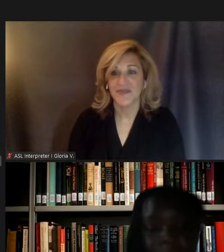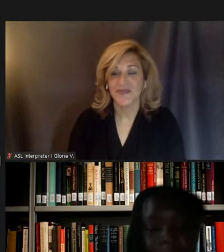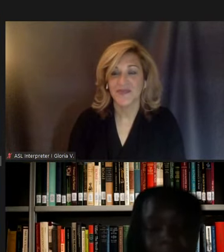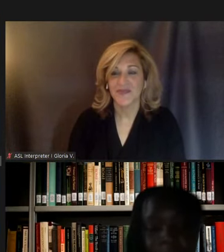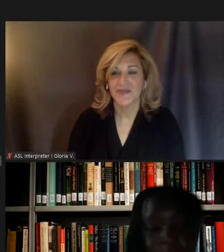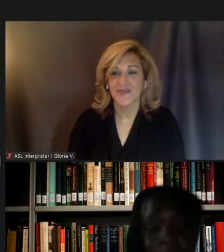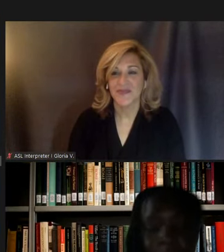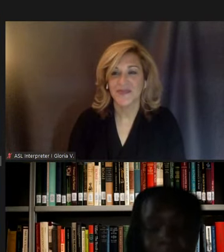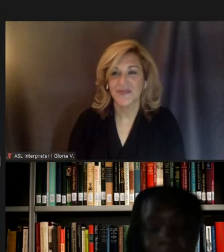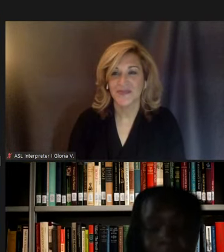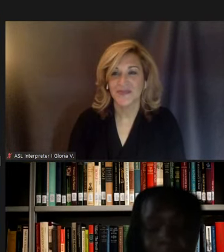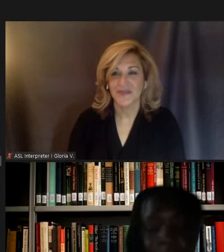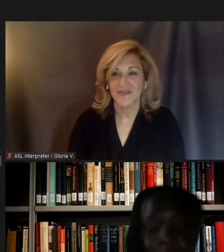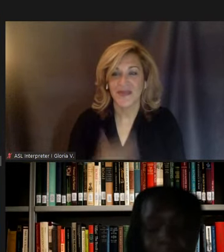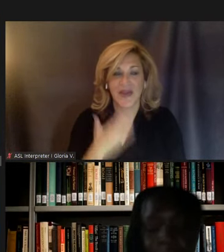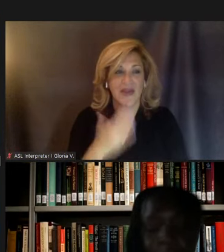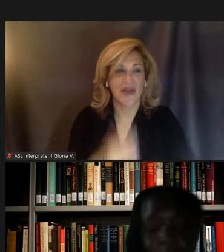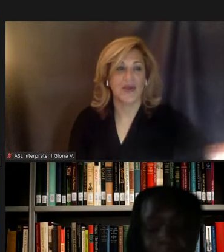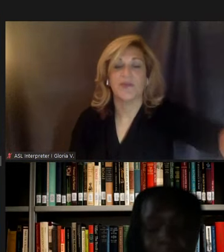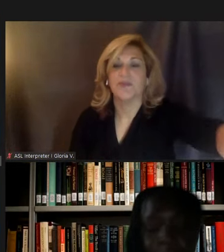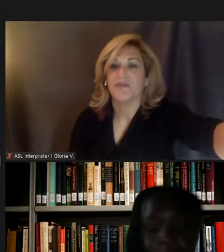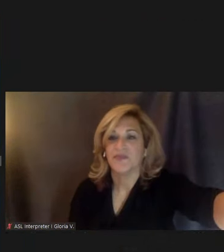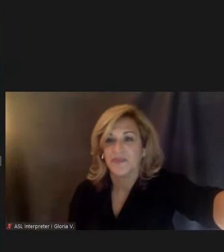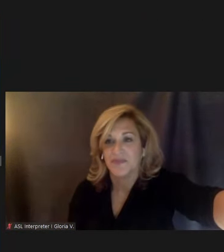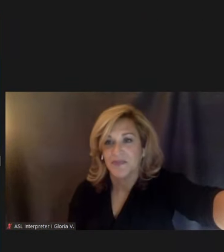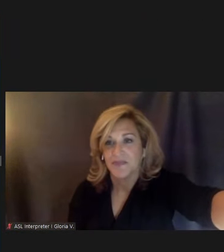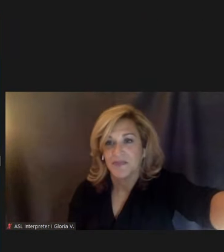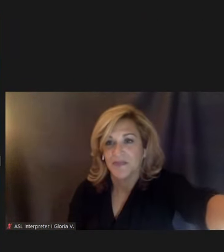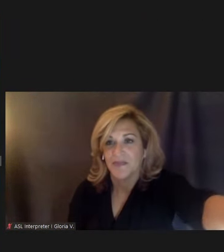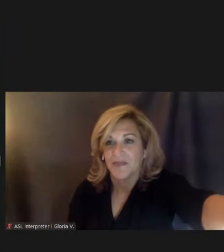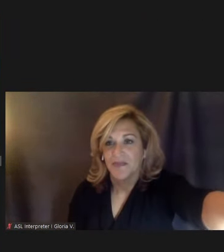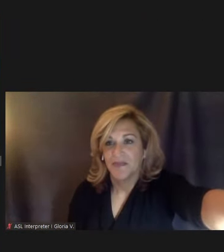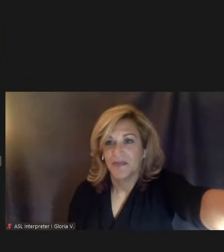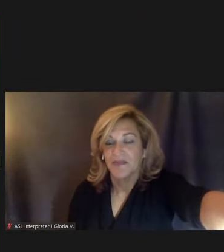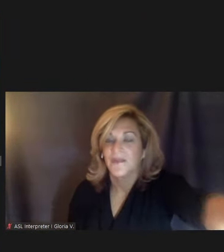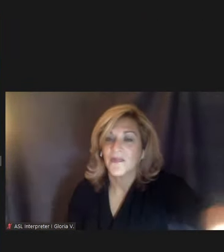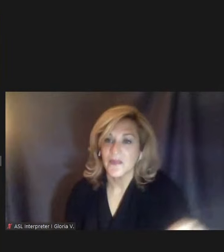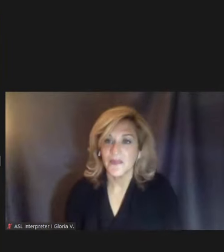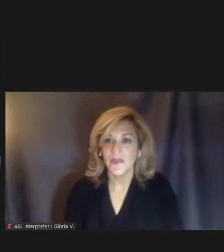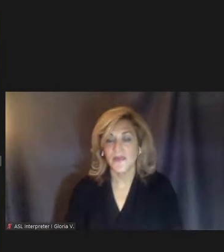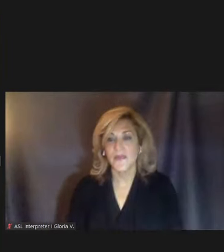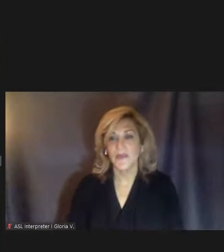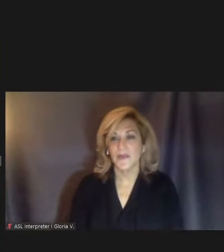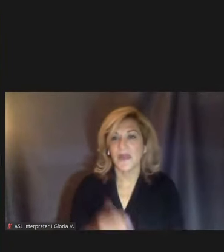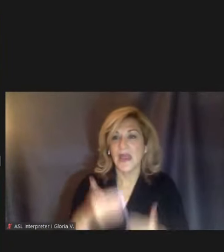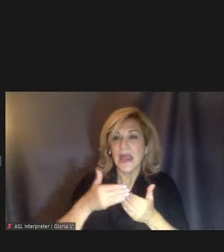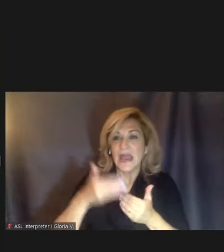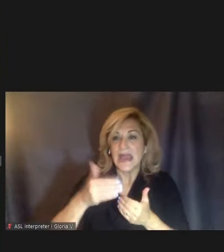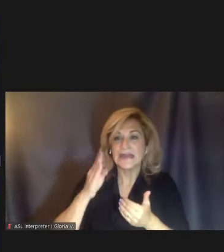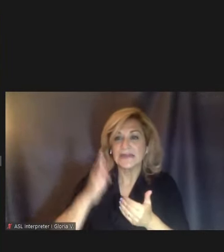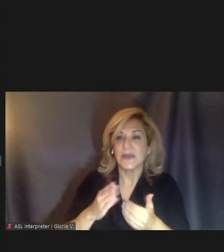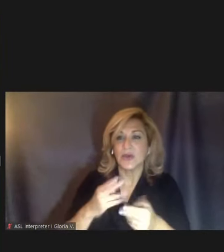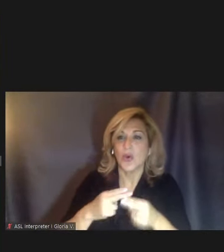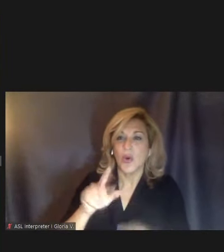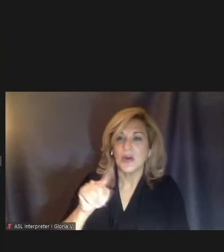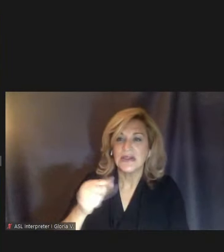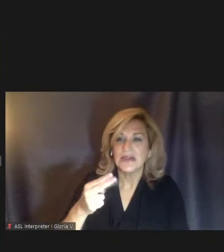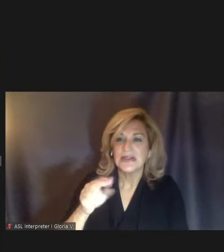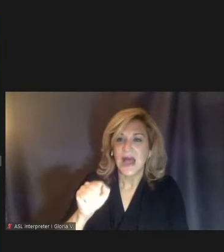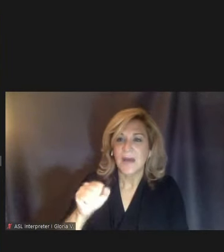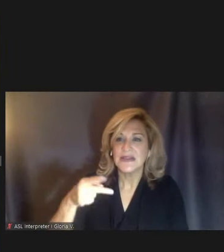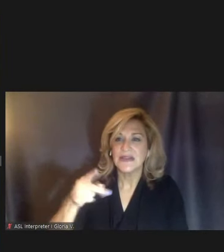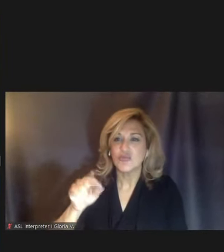Thank you. Our next speaker will be Thomas Proctor, followed by Linda Baron.